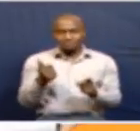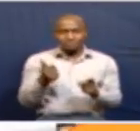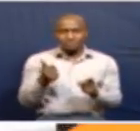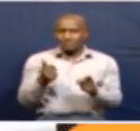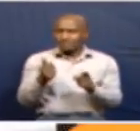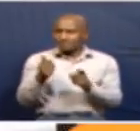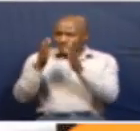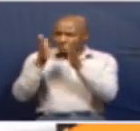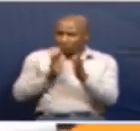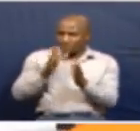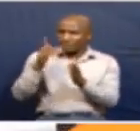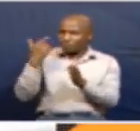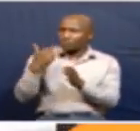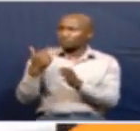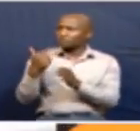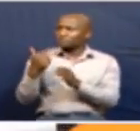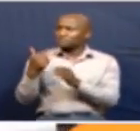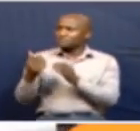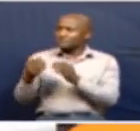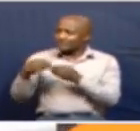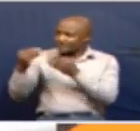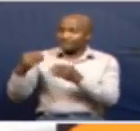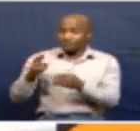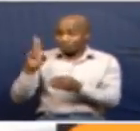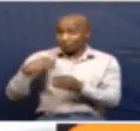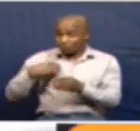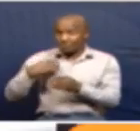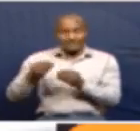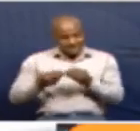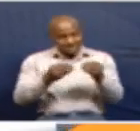makeover from Uhuru's stylist Carol Pule.